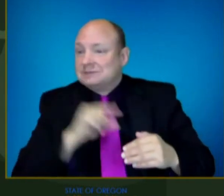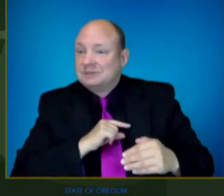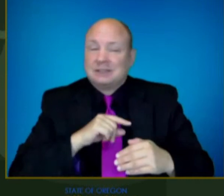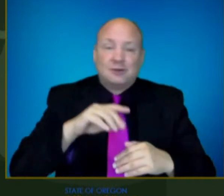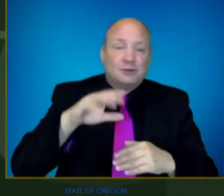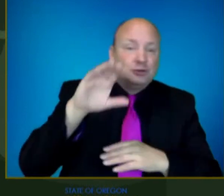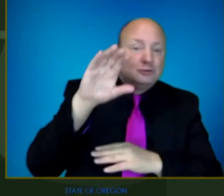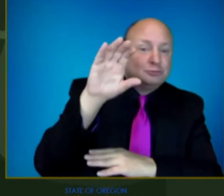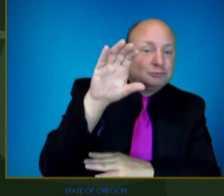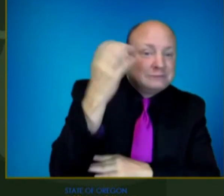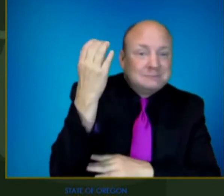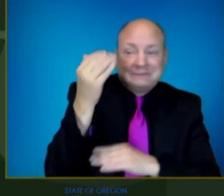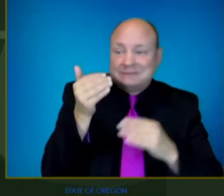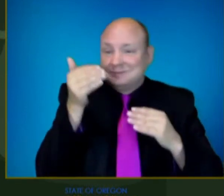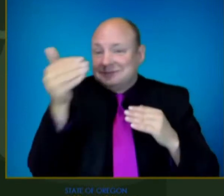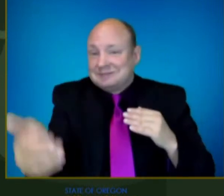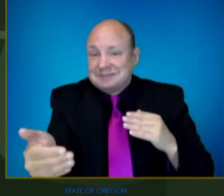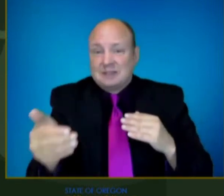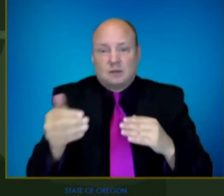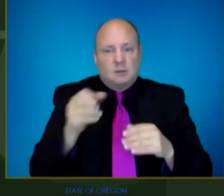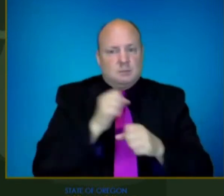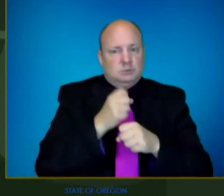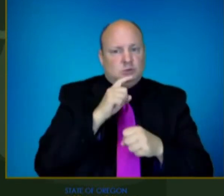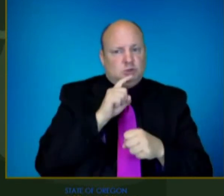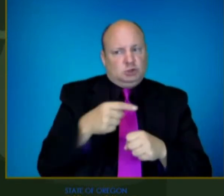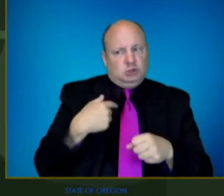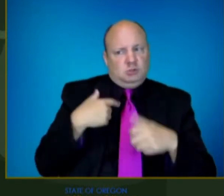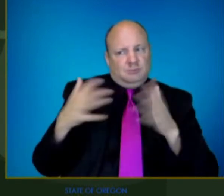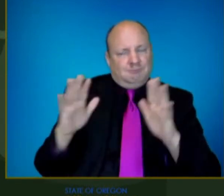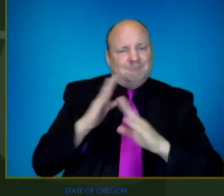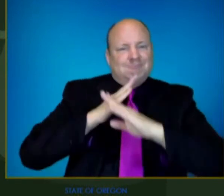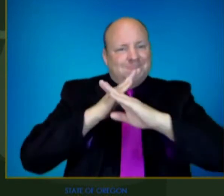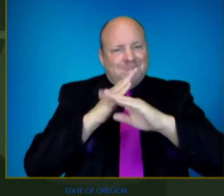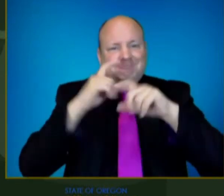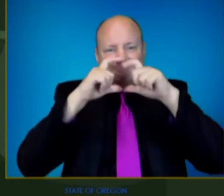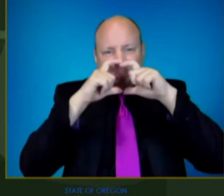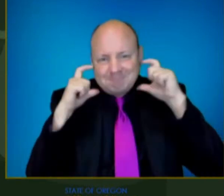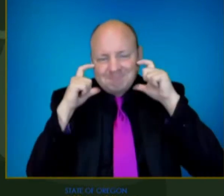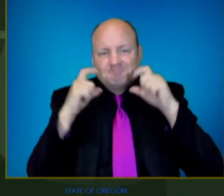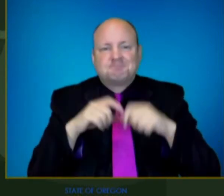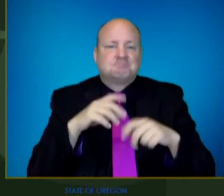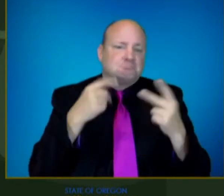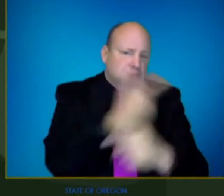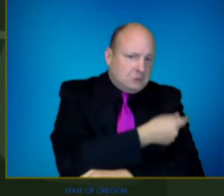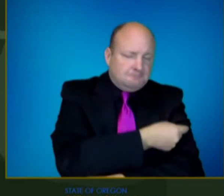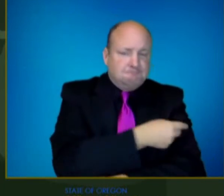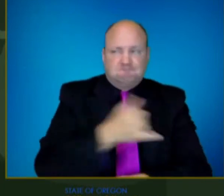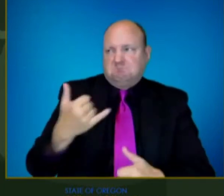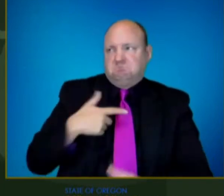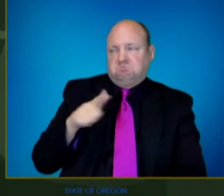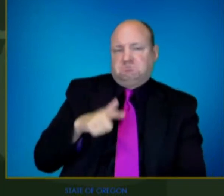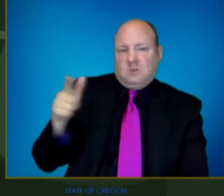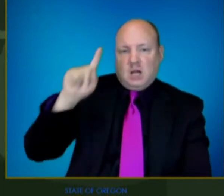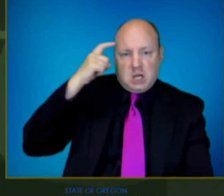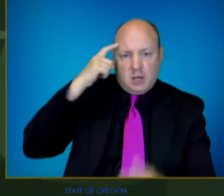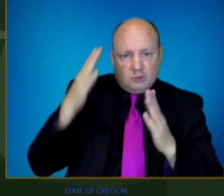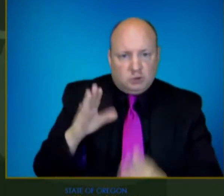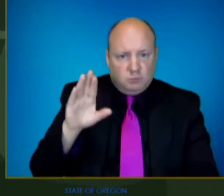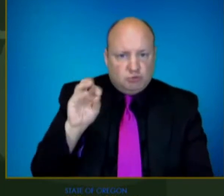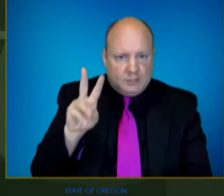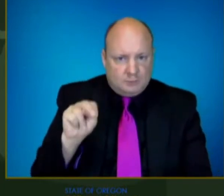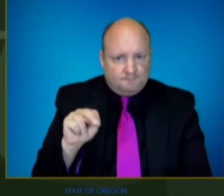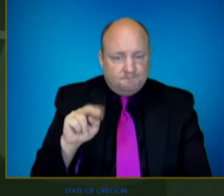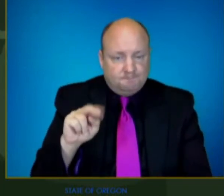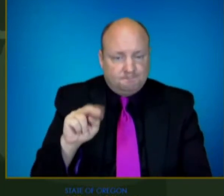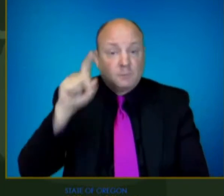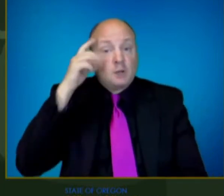Now, I'll turn things back over to Governor Brown. Thank you, Dr. Seidlinger. Really appreciate your expertise.